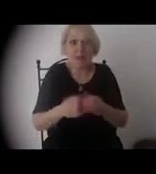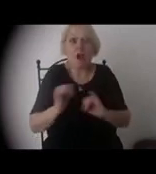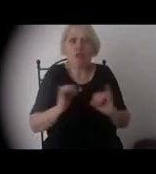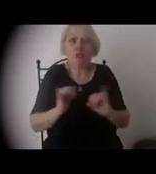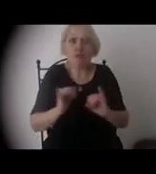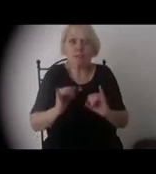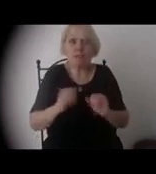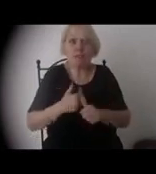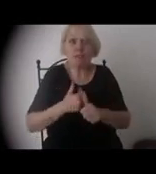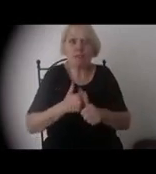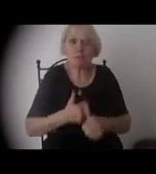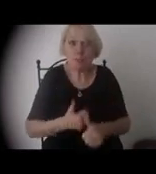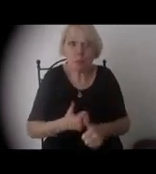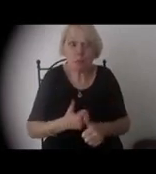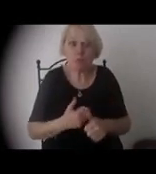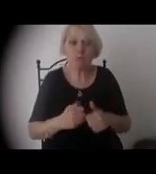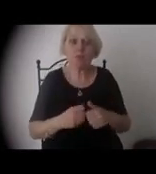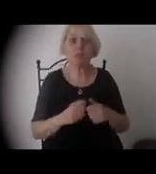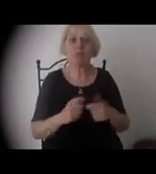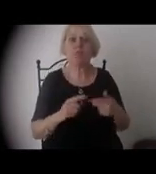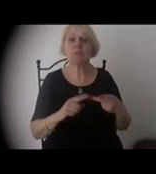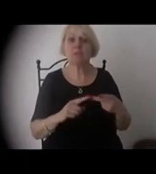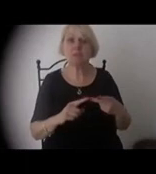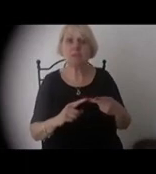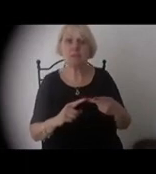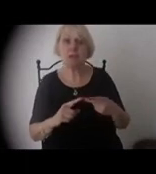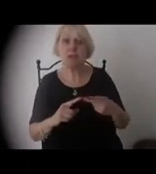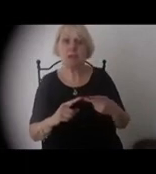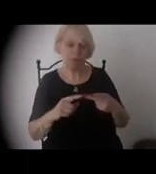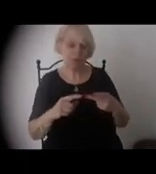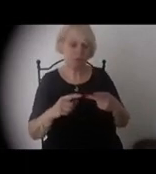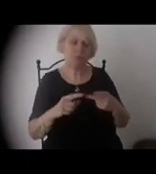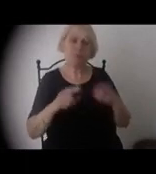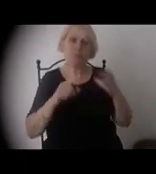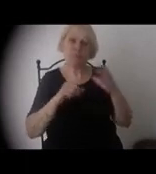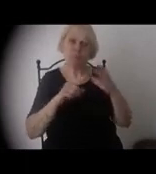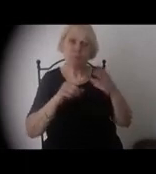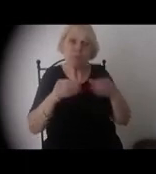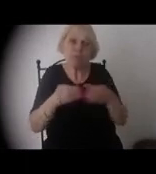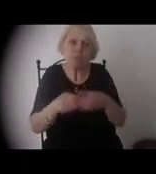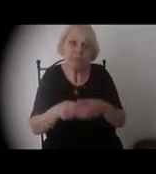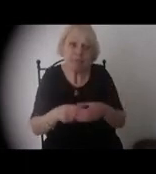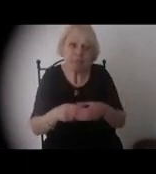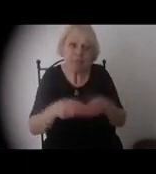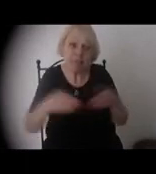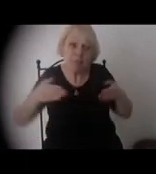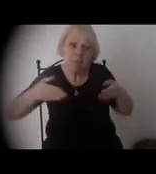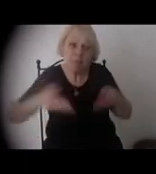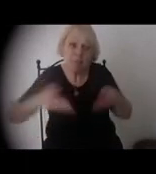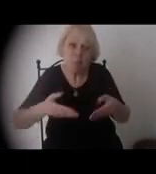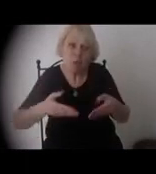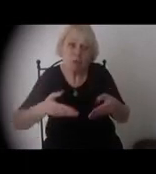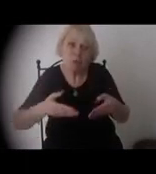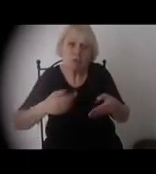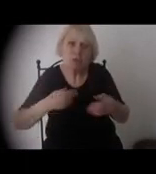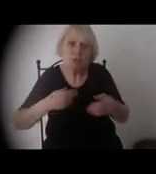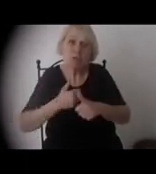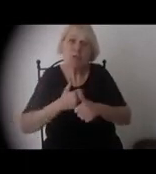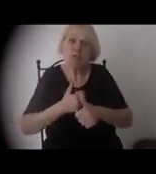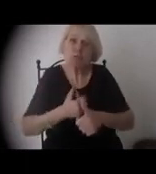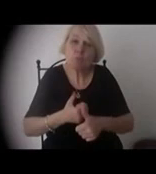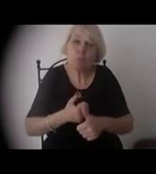in adolescents. We have a team which focuses on support for children and